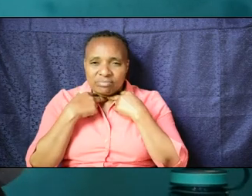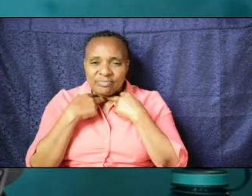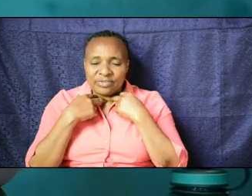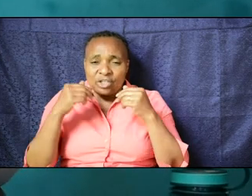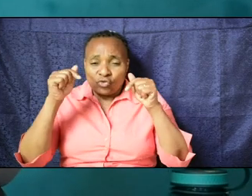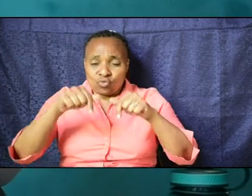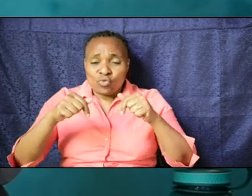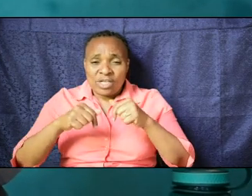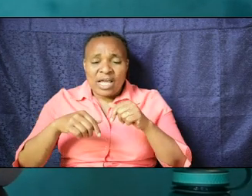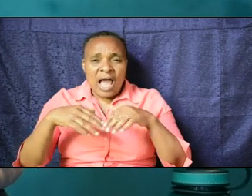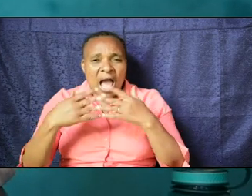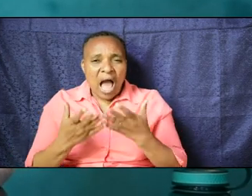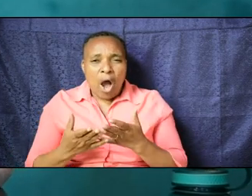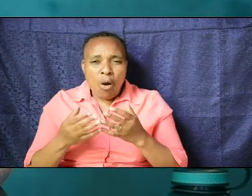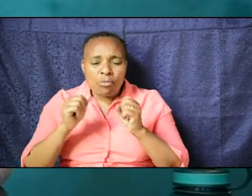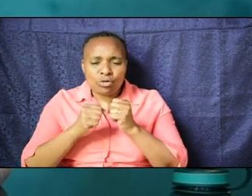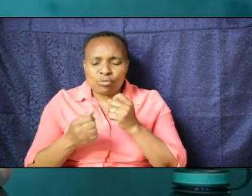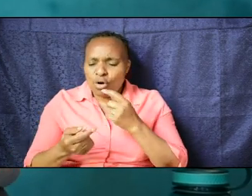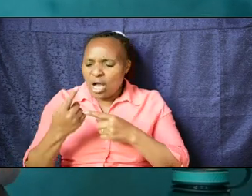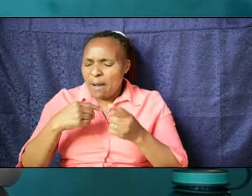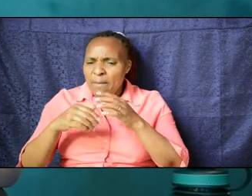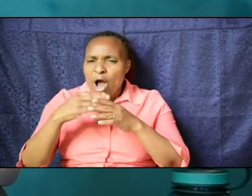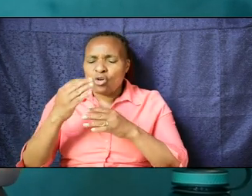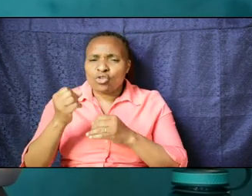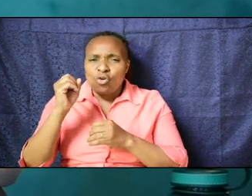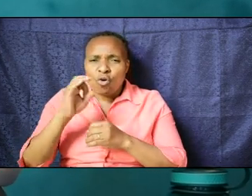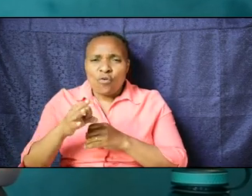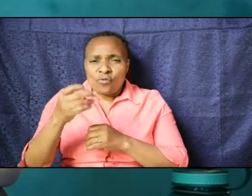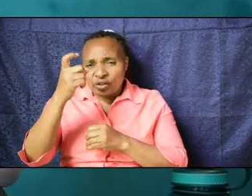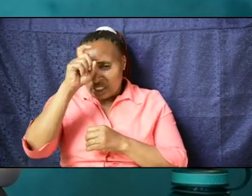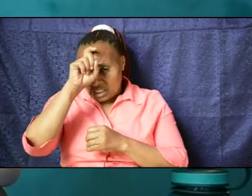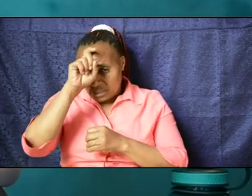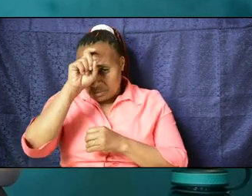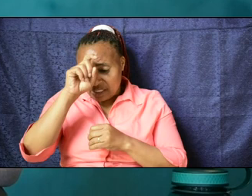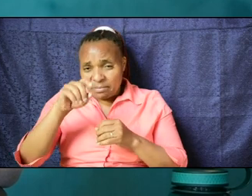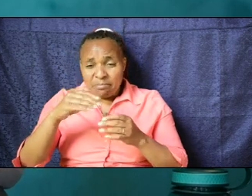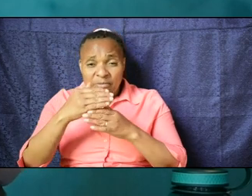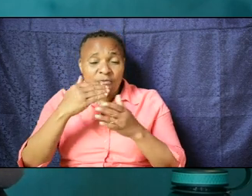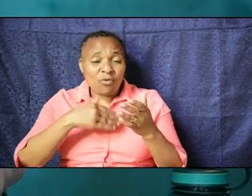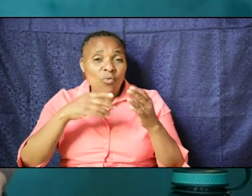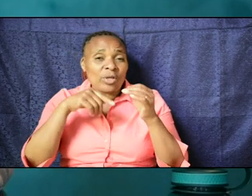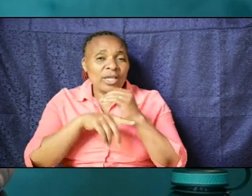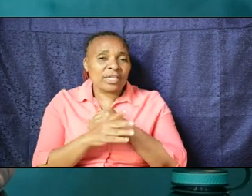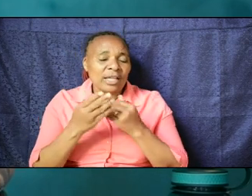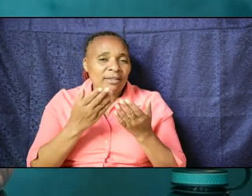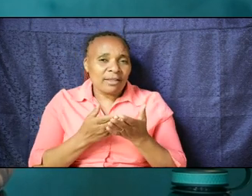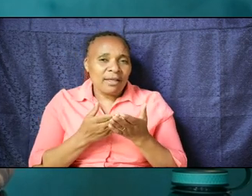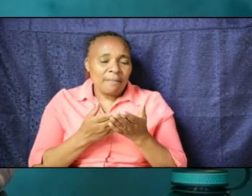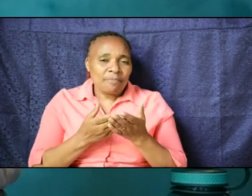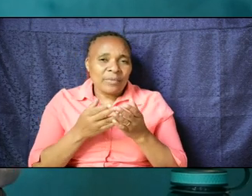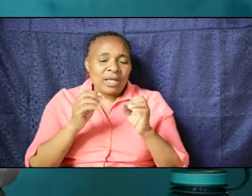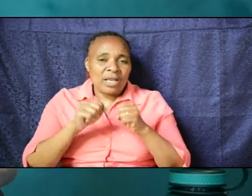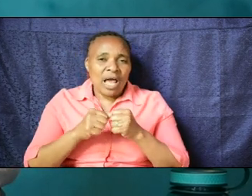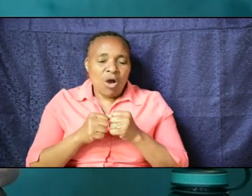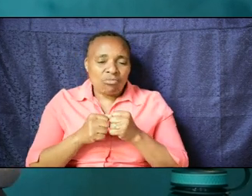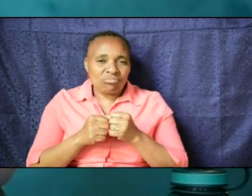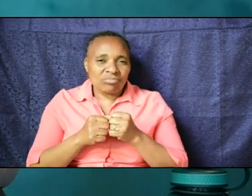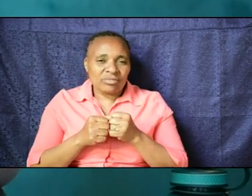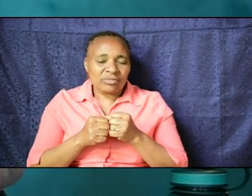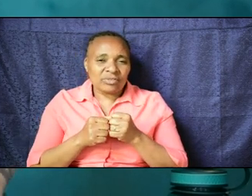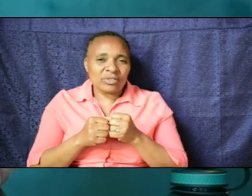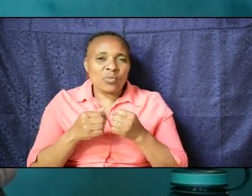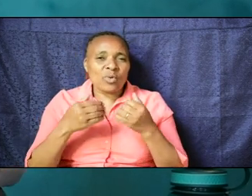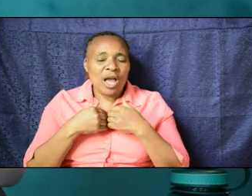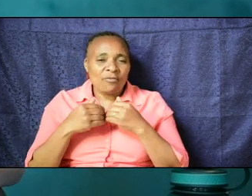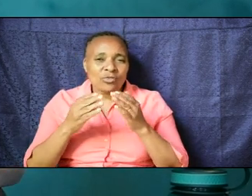on how the Israelites finally come out of Egypt. But before we get into that, I'm always a story guy. So we